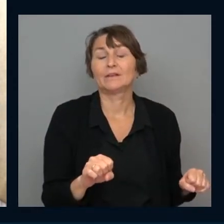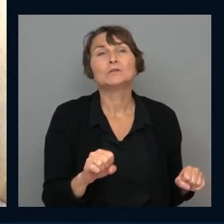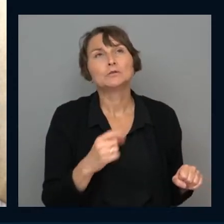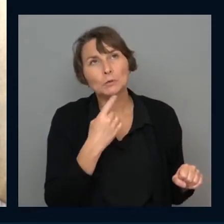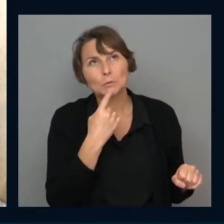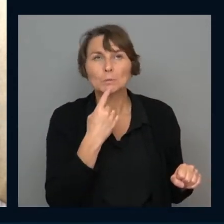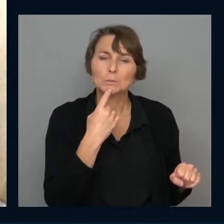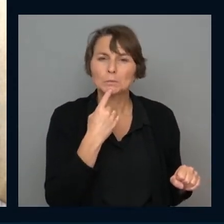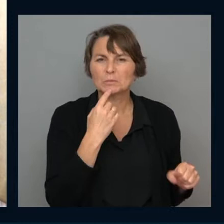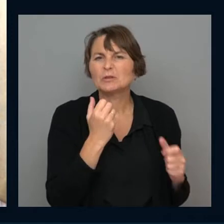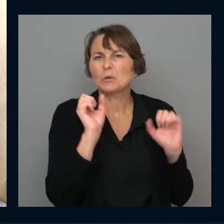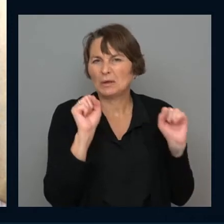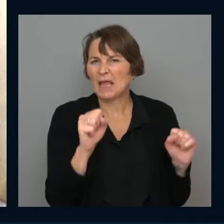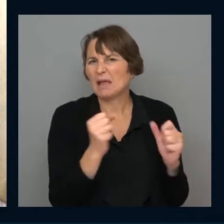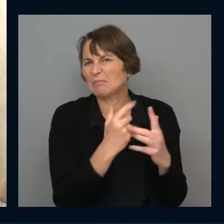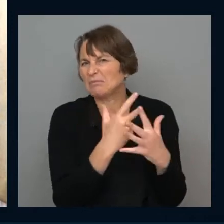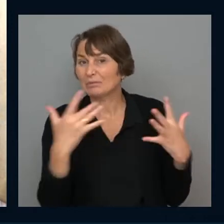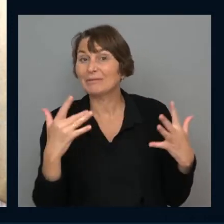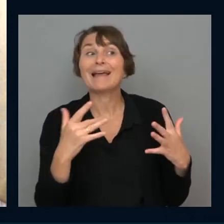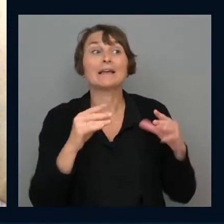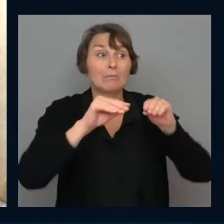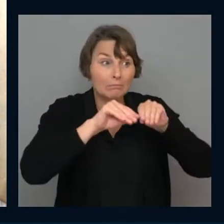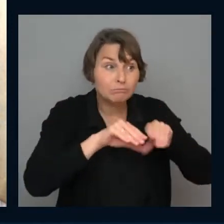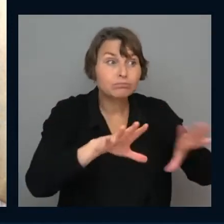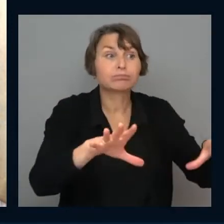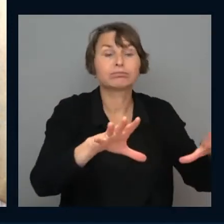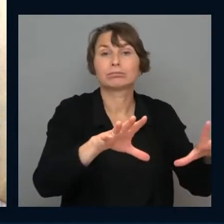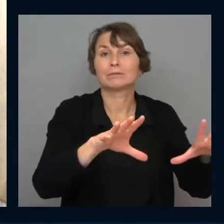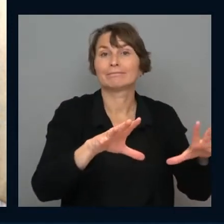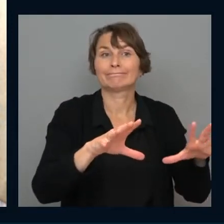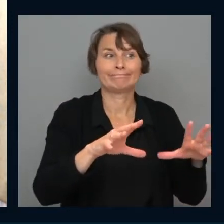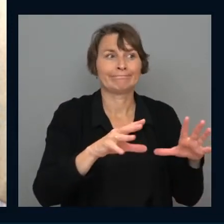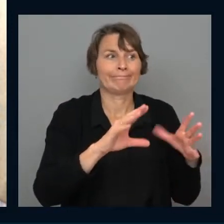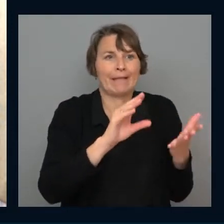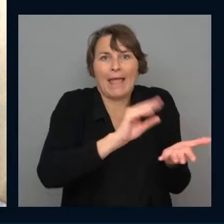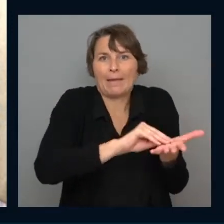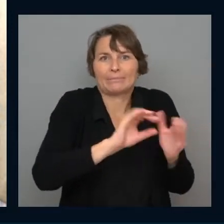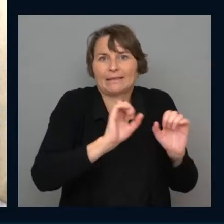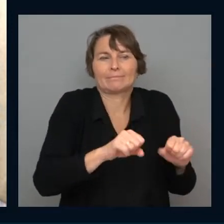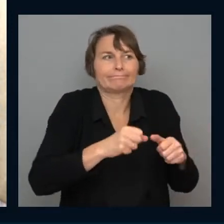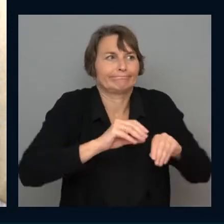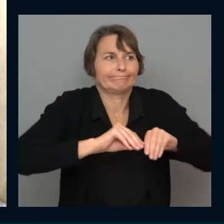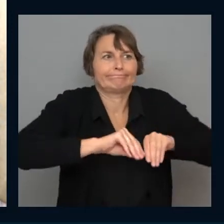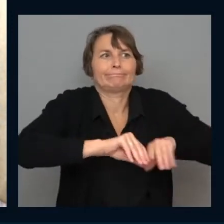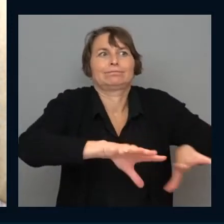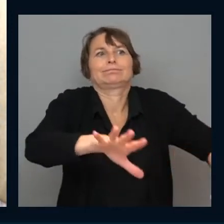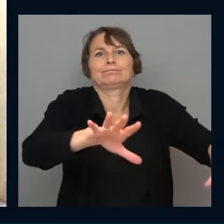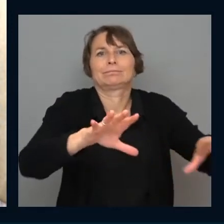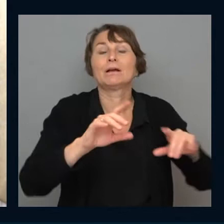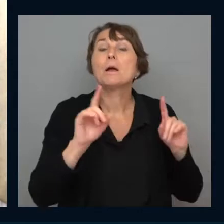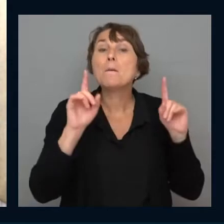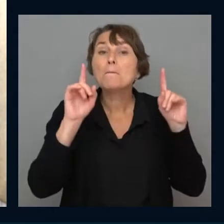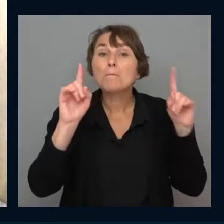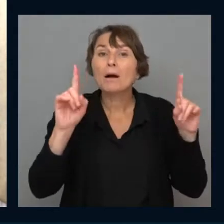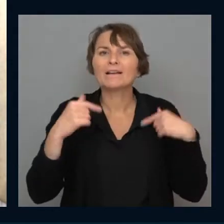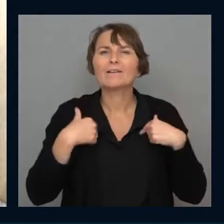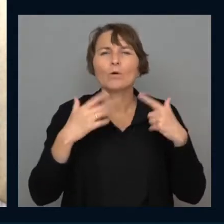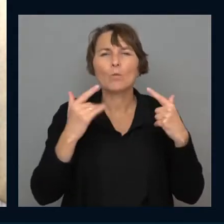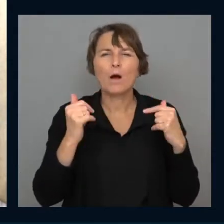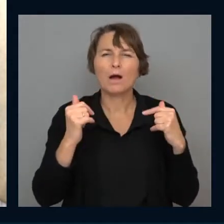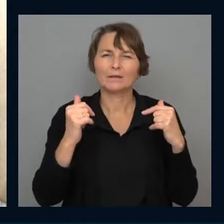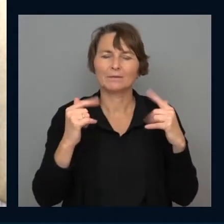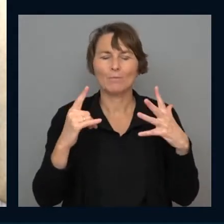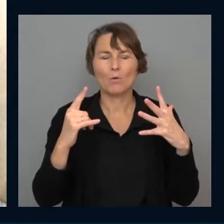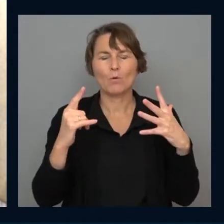or whatever, and then deploy your application. So it can do that very, very well. But if you want more advanced deployment